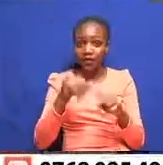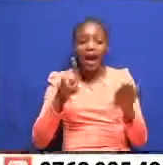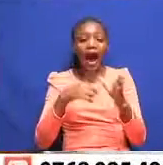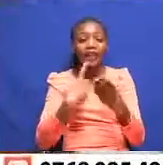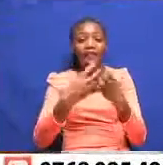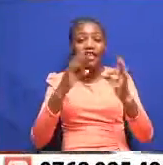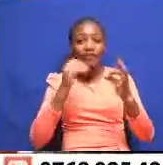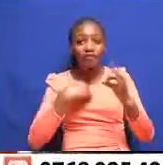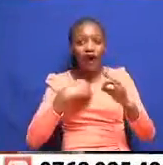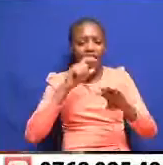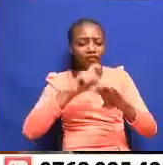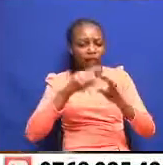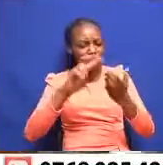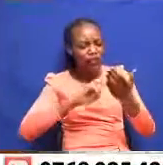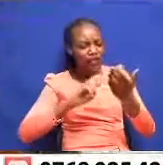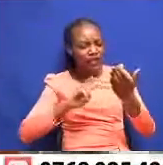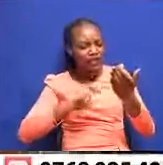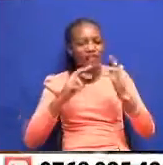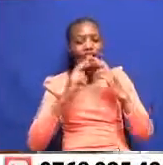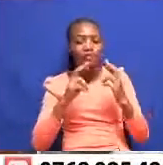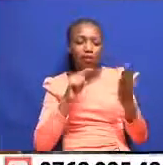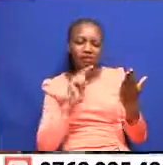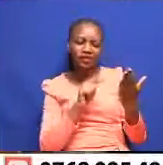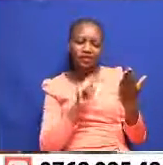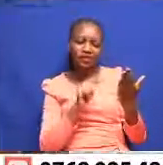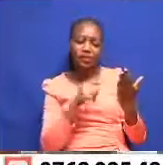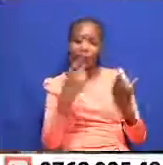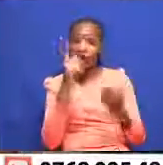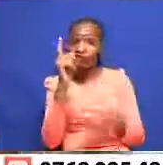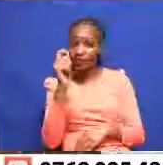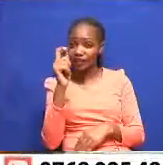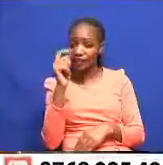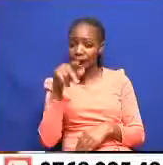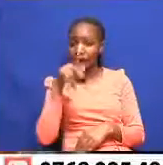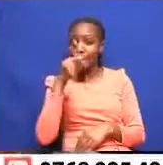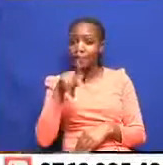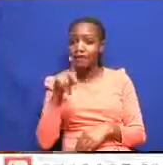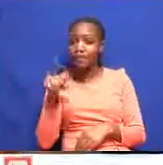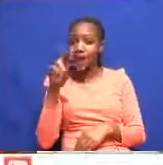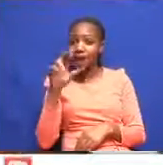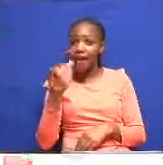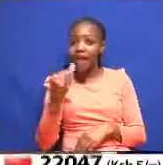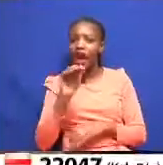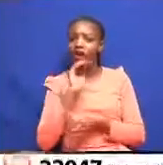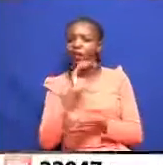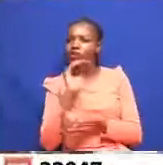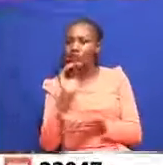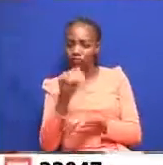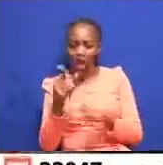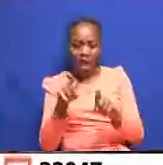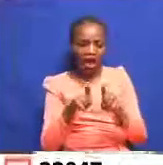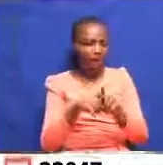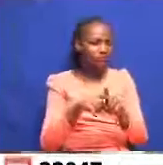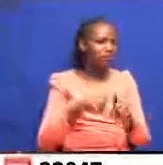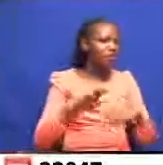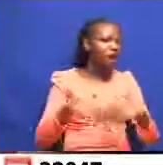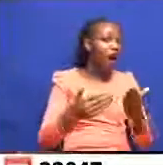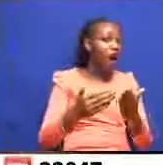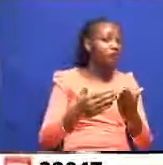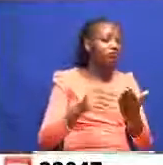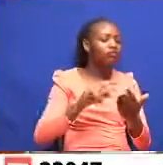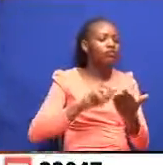your time to study this report, this is one of the tender that PPRA questioned. The manner in which it was